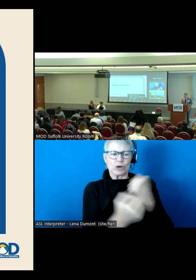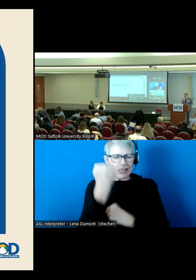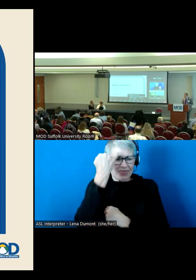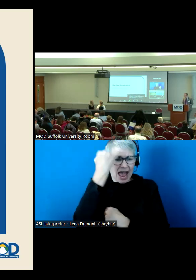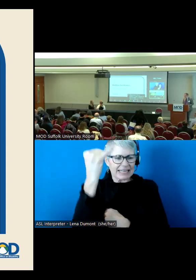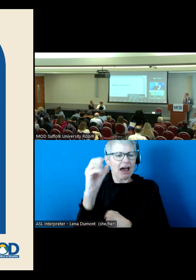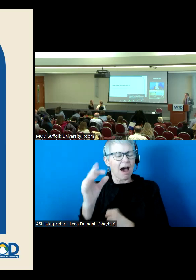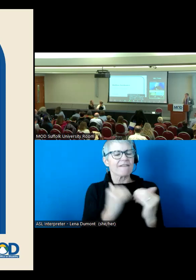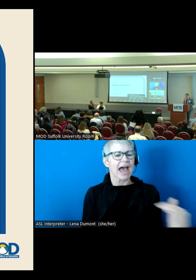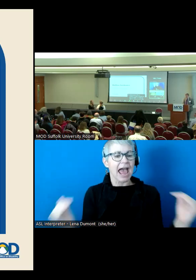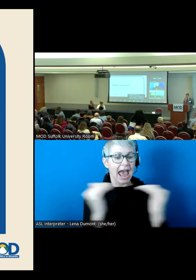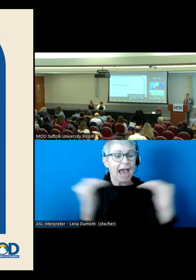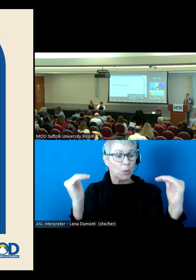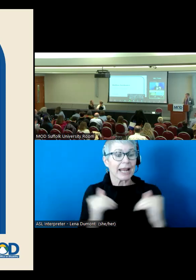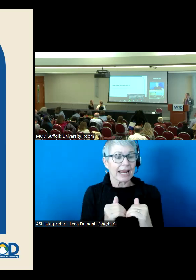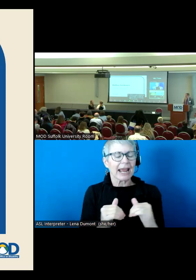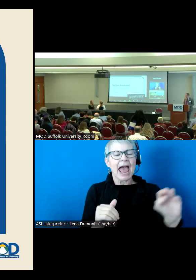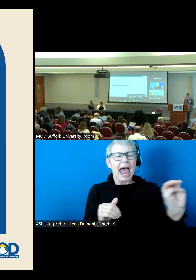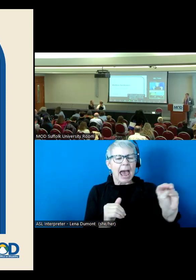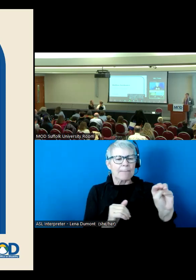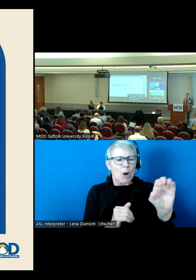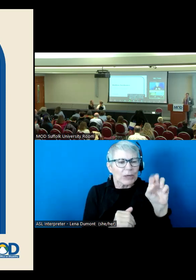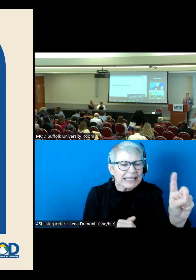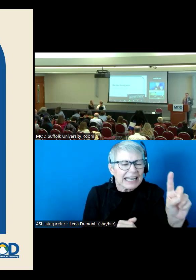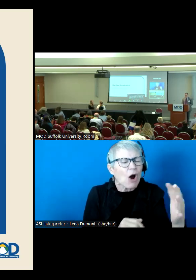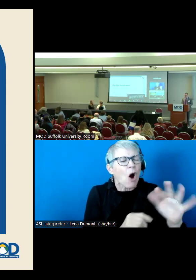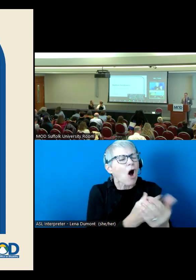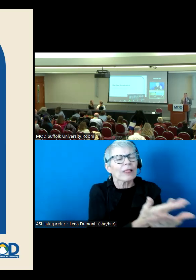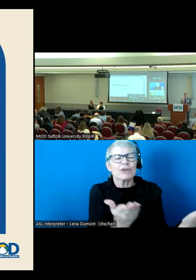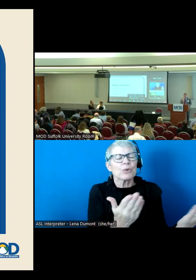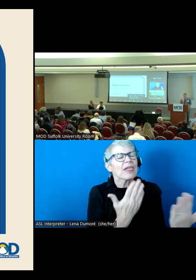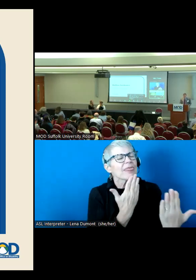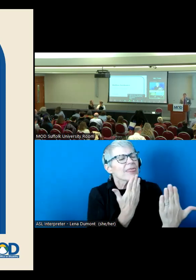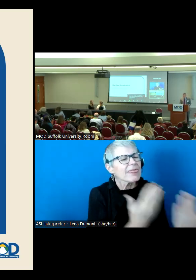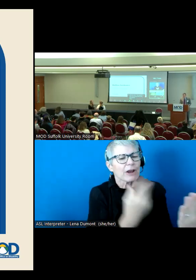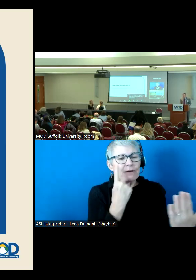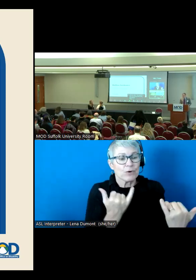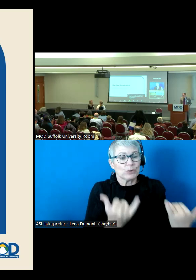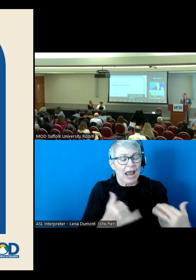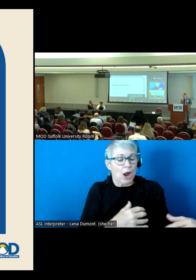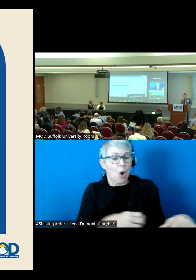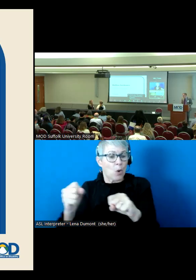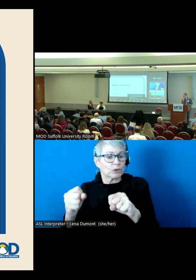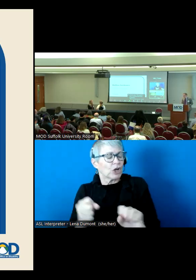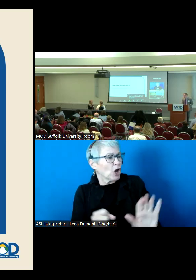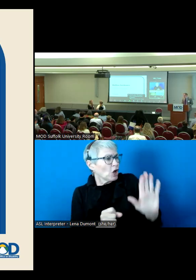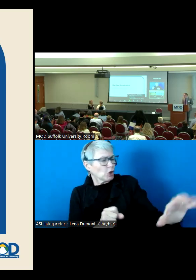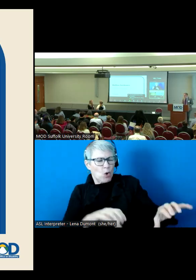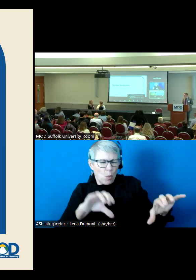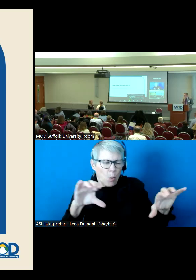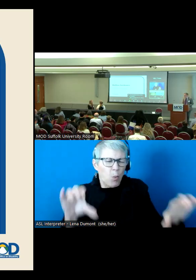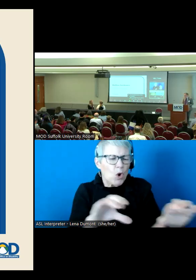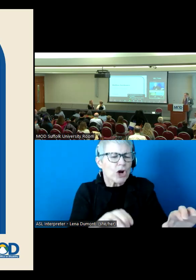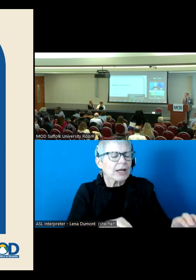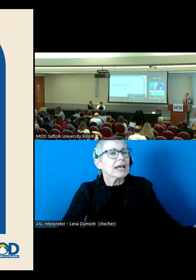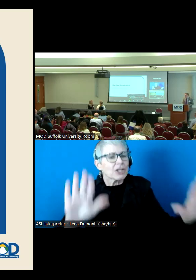at Mass Office of Disability, Julia, Lilia, thank you for hosting this event today. The work you do is great. I've learned a